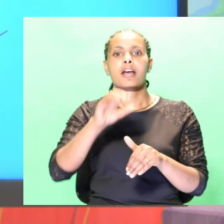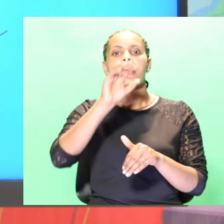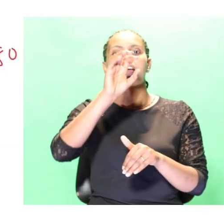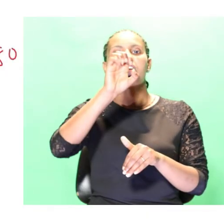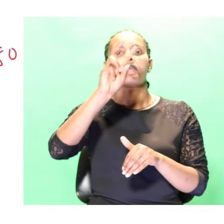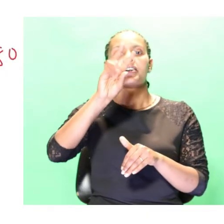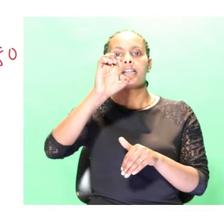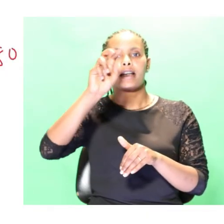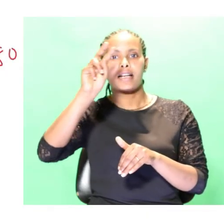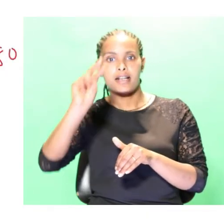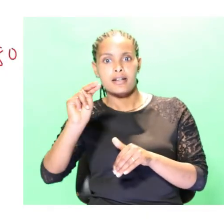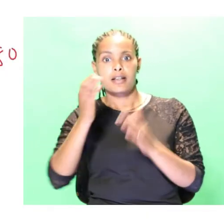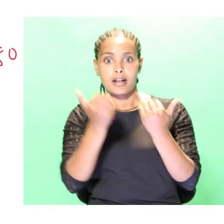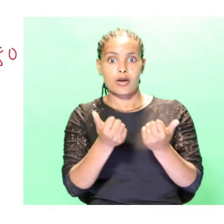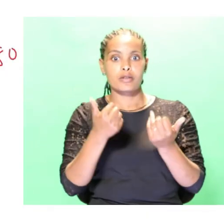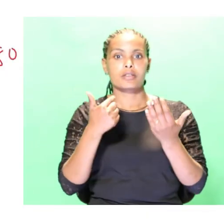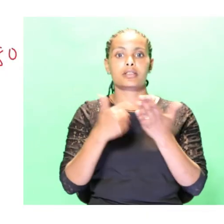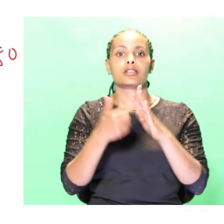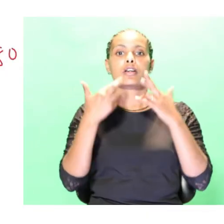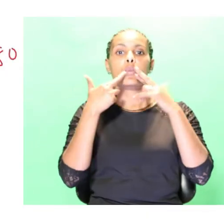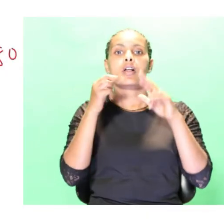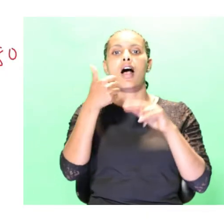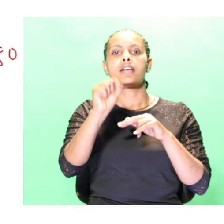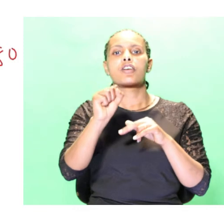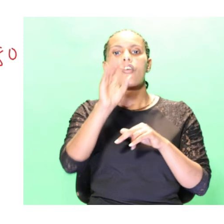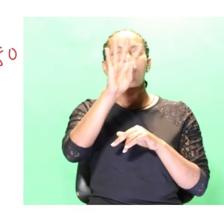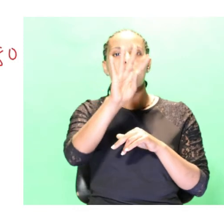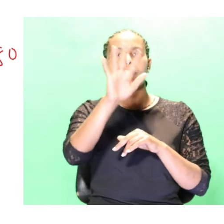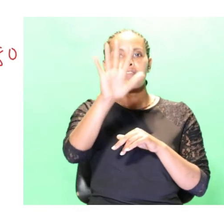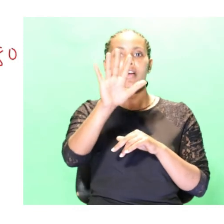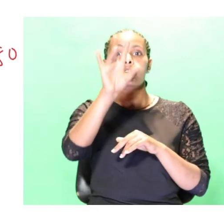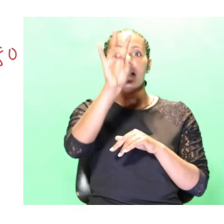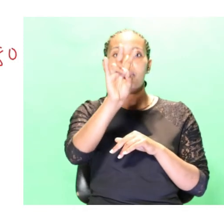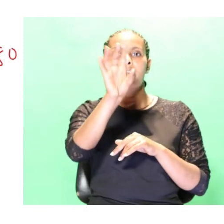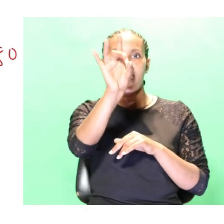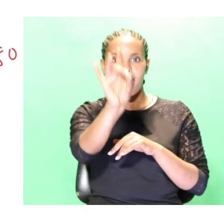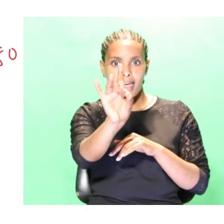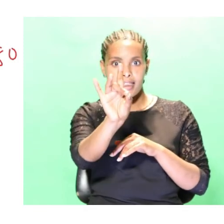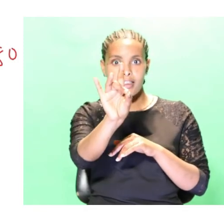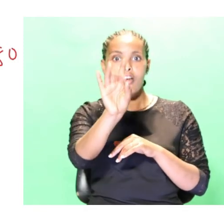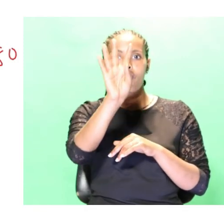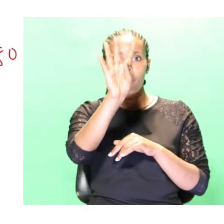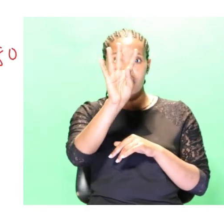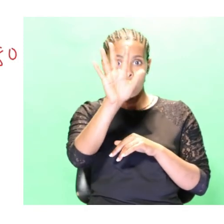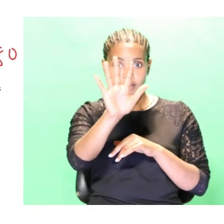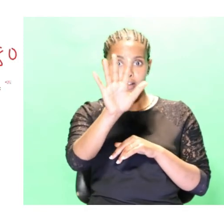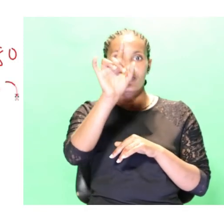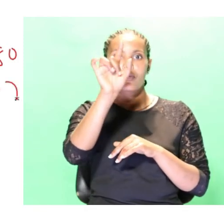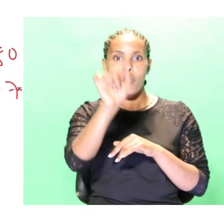even. Now this is reported as 45.78.